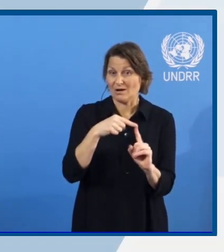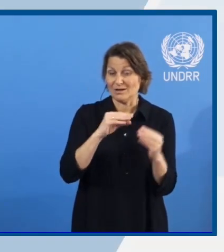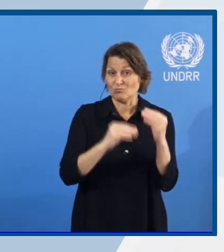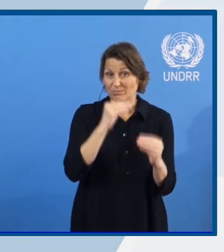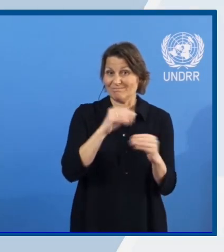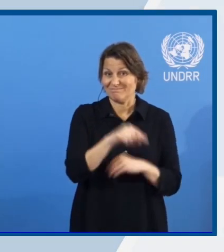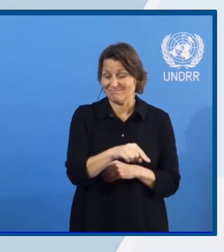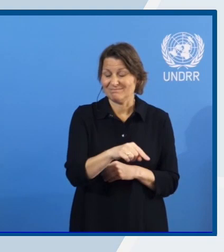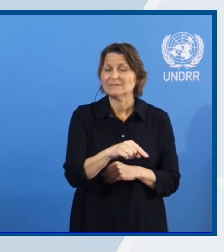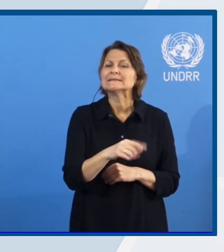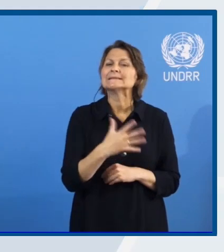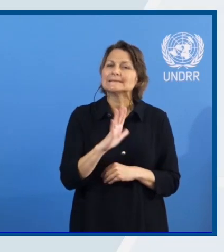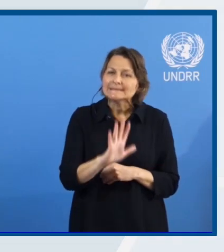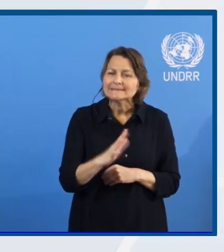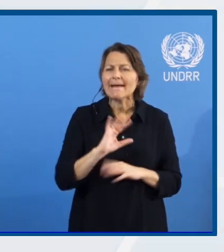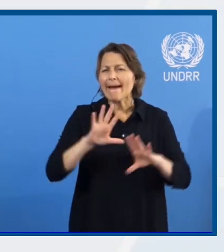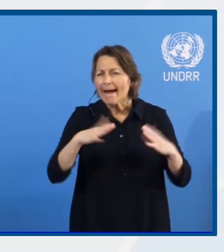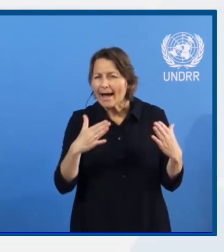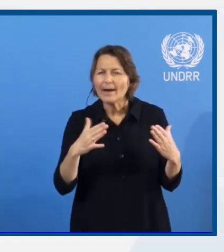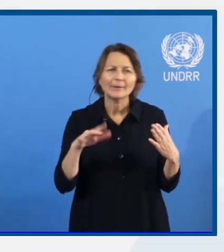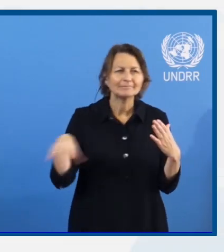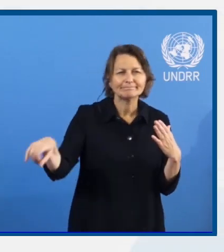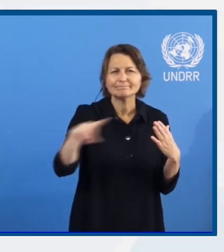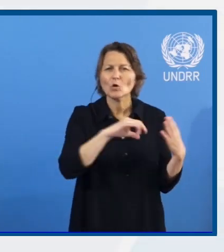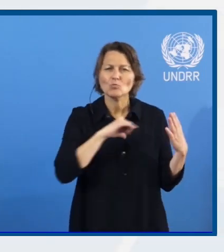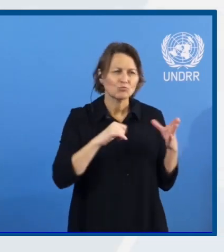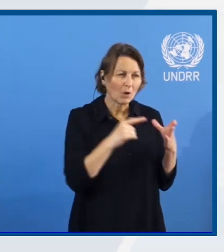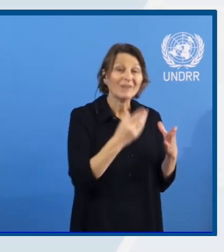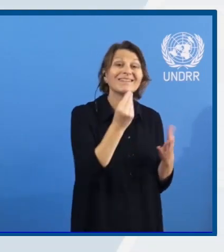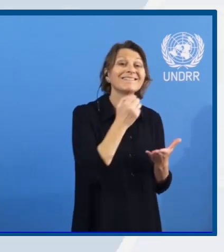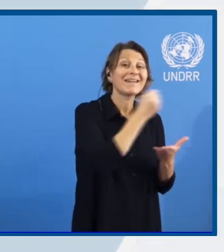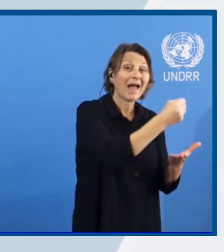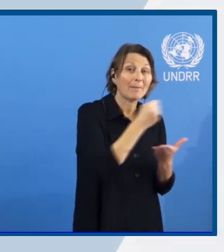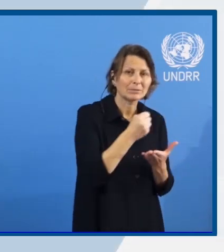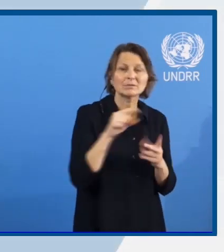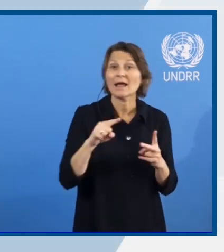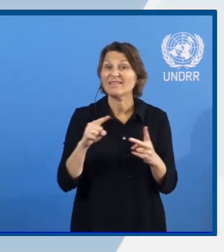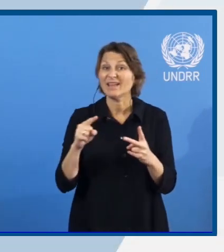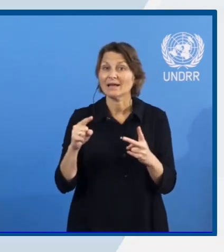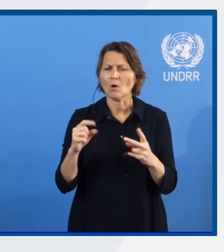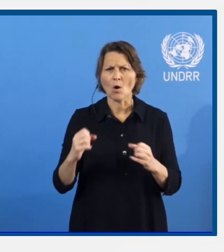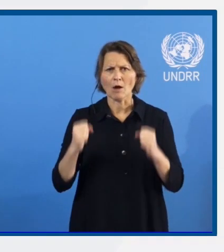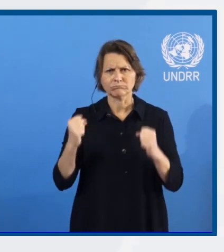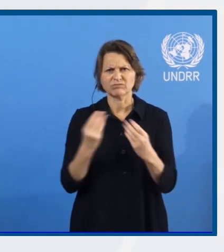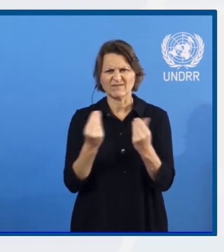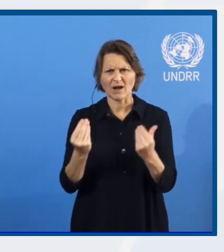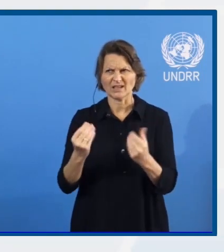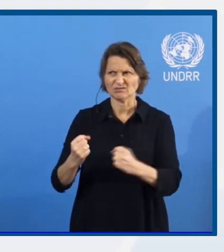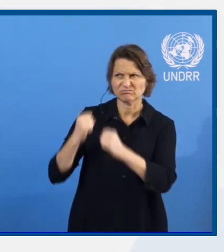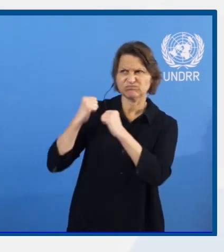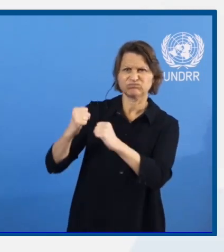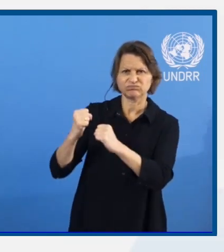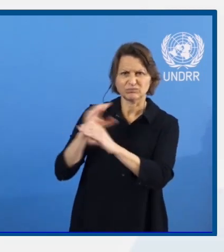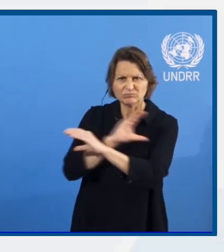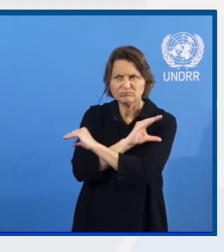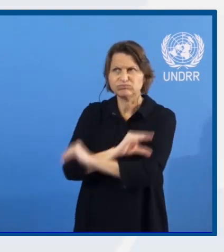think the whole notion of involving private capital and resilience financing is not going to go very far. So that's absolutely